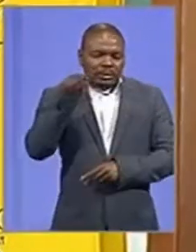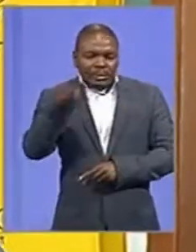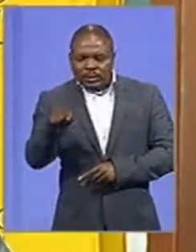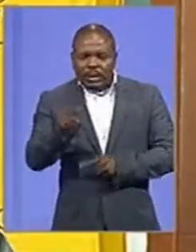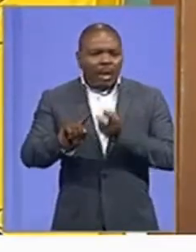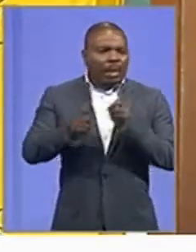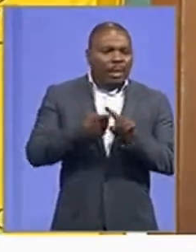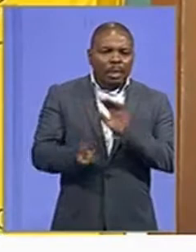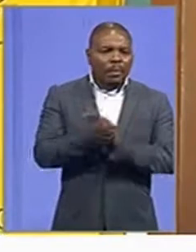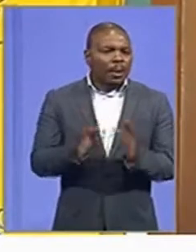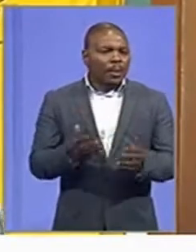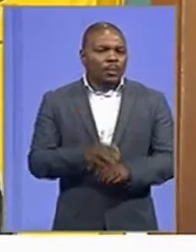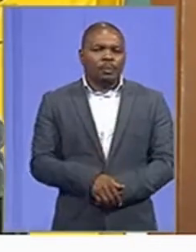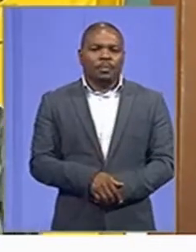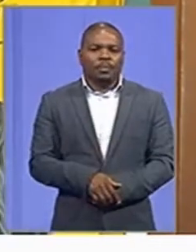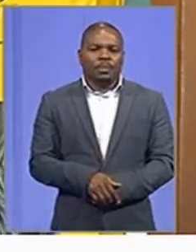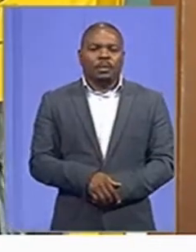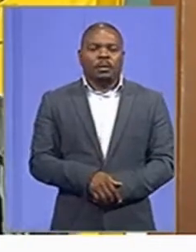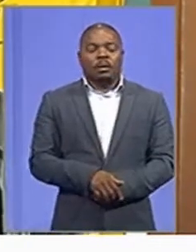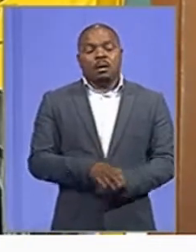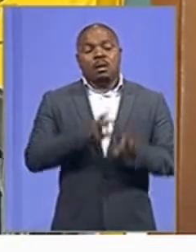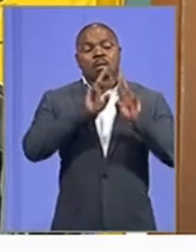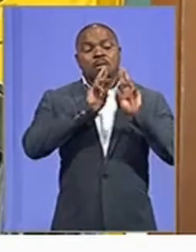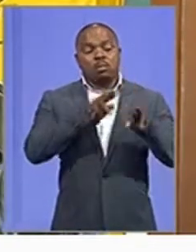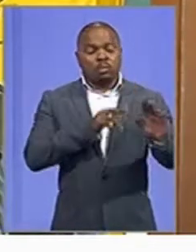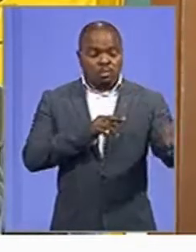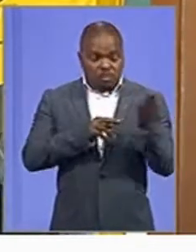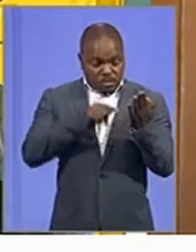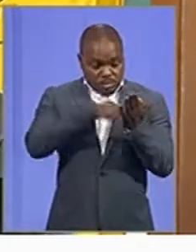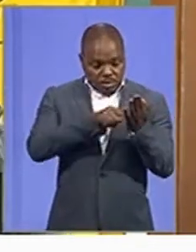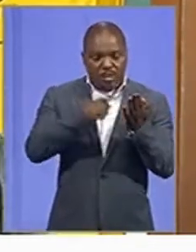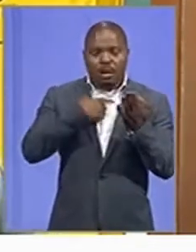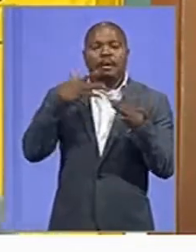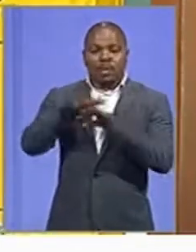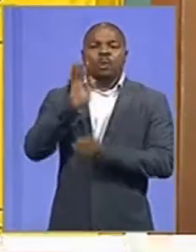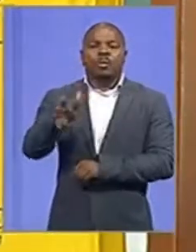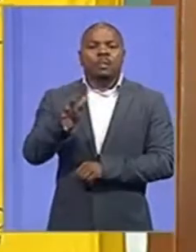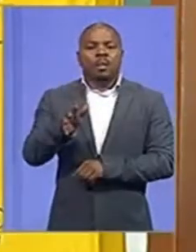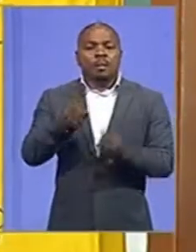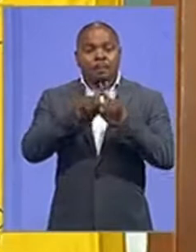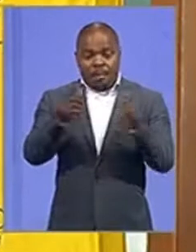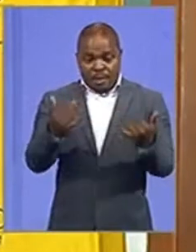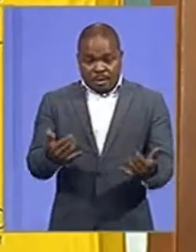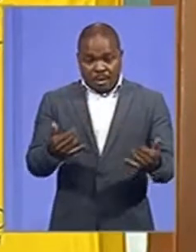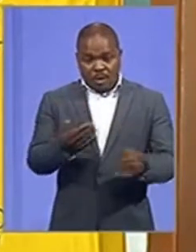to act on the report. But for now, I am going to appeal to